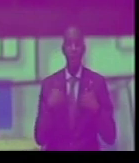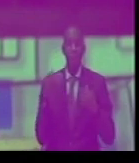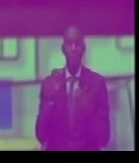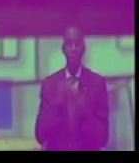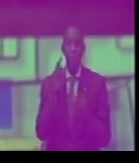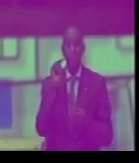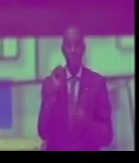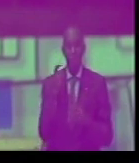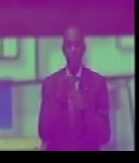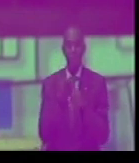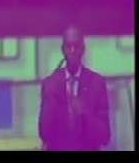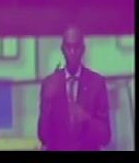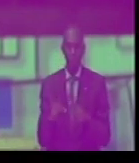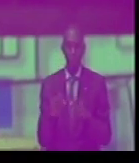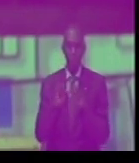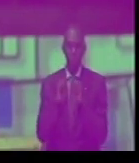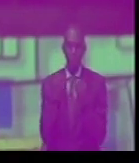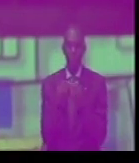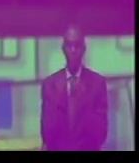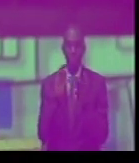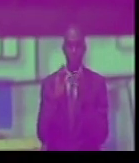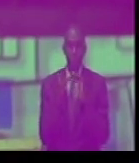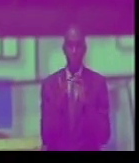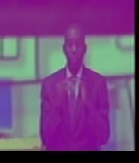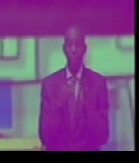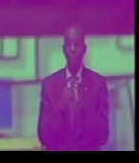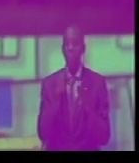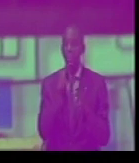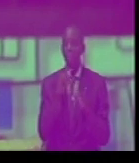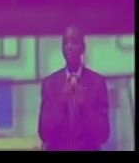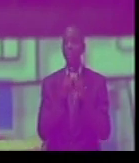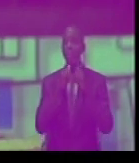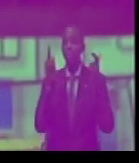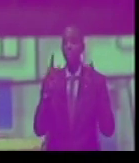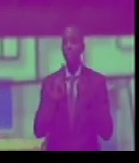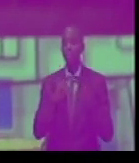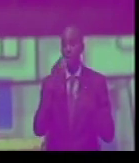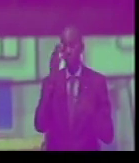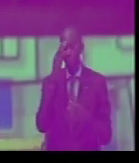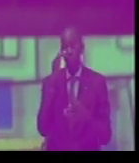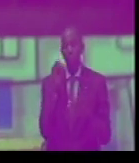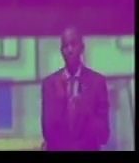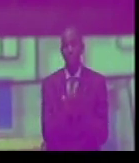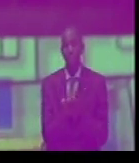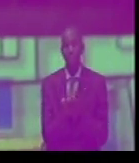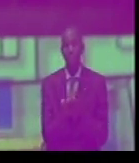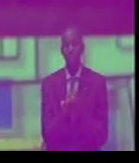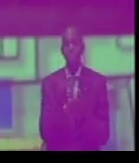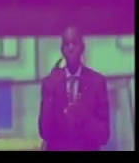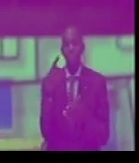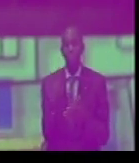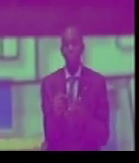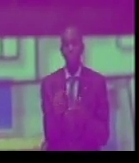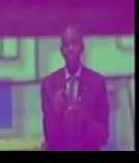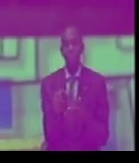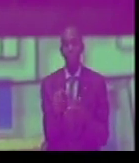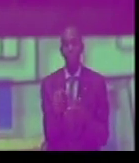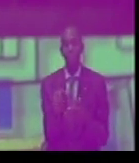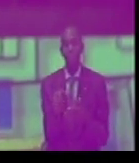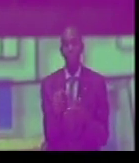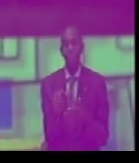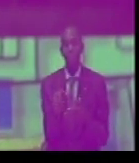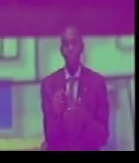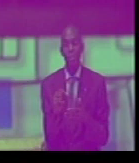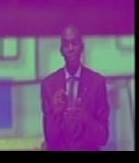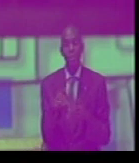And now we have some more testimonies coming from the social media. It's great to know that the media team